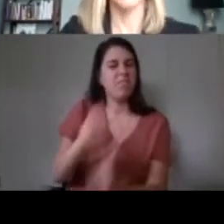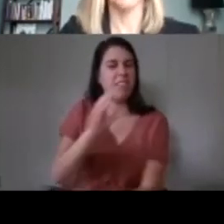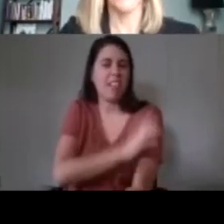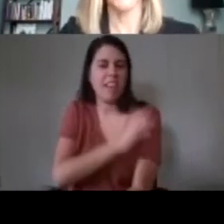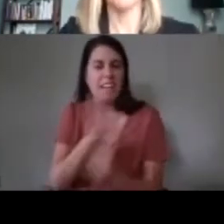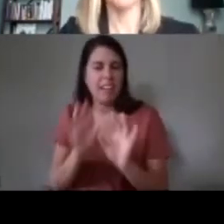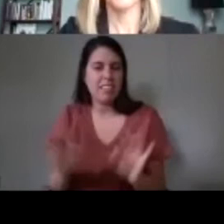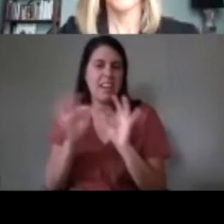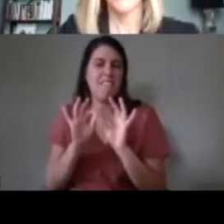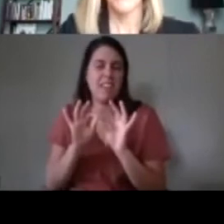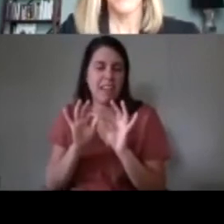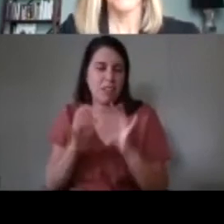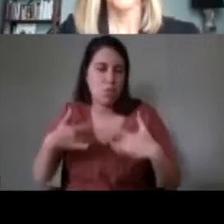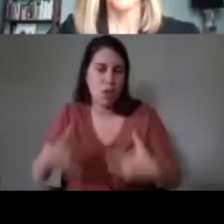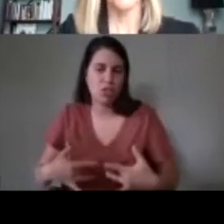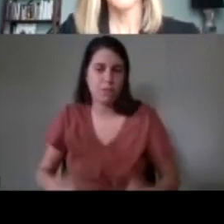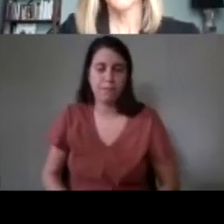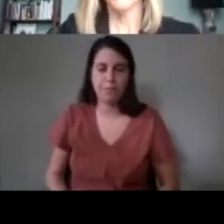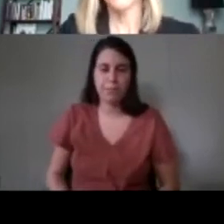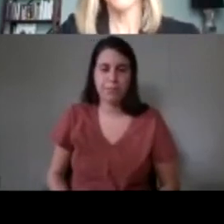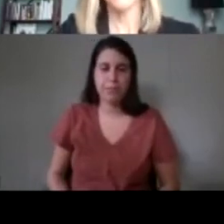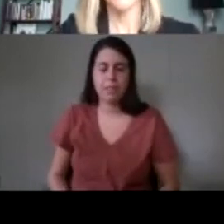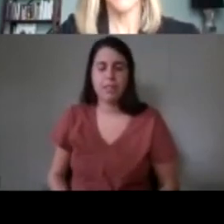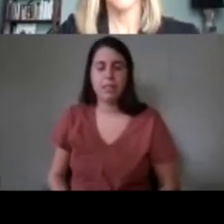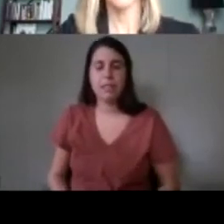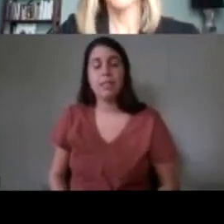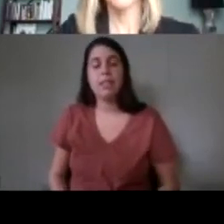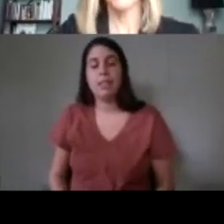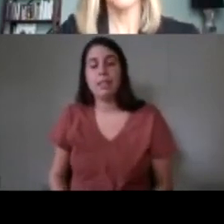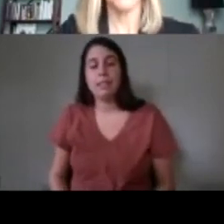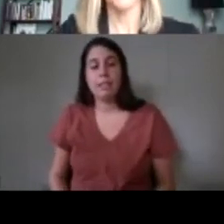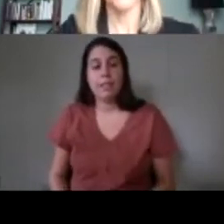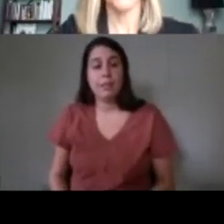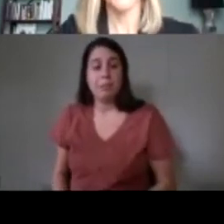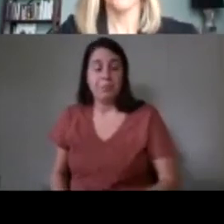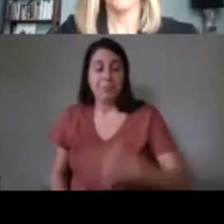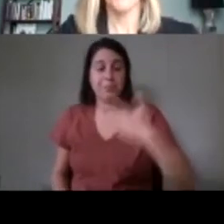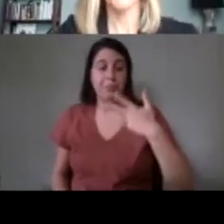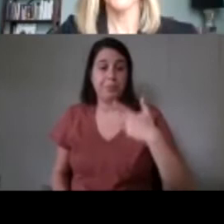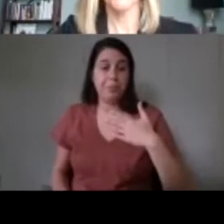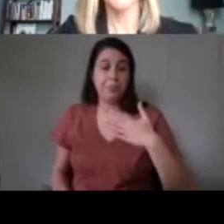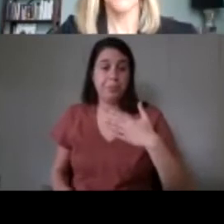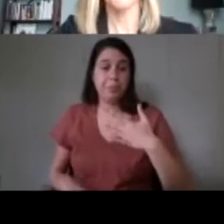significant depression. And we also conducted clinical interviews for major depressive